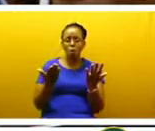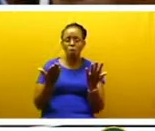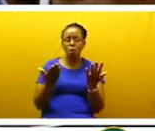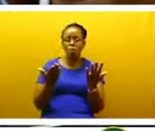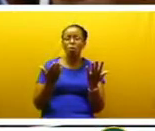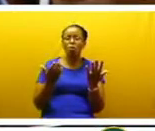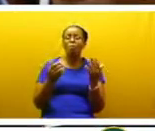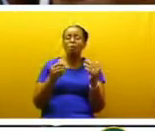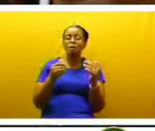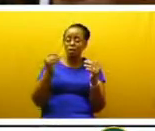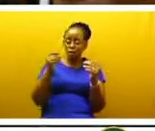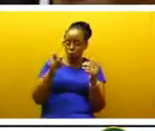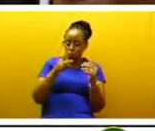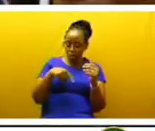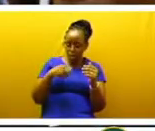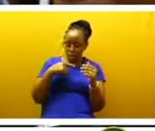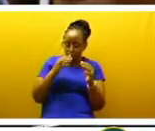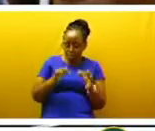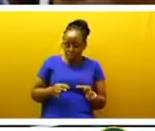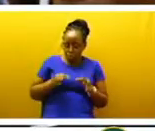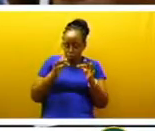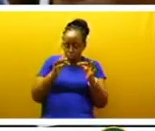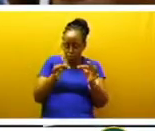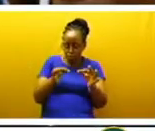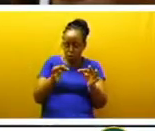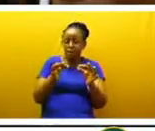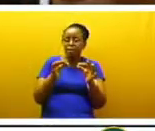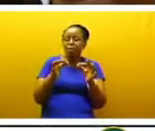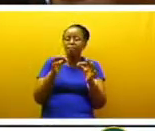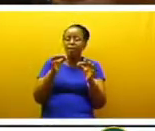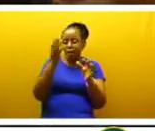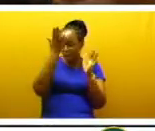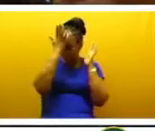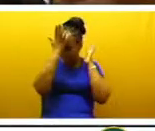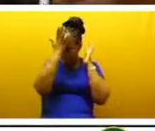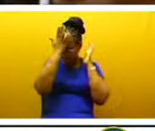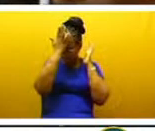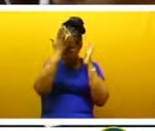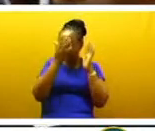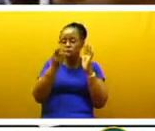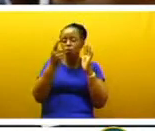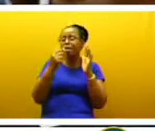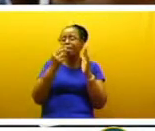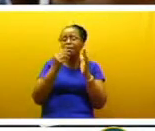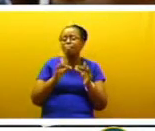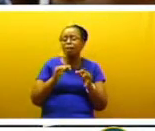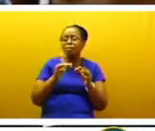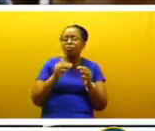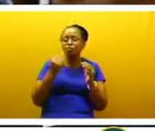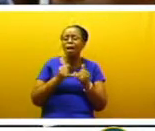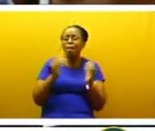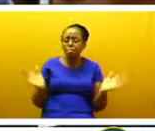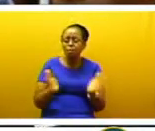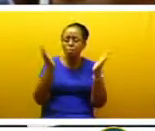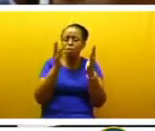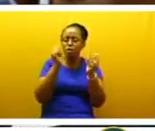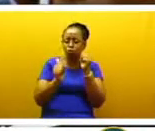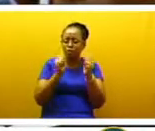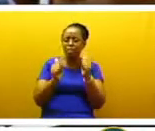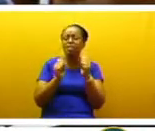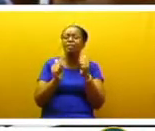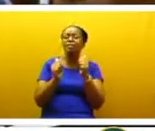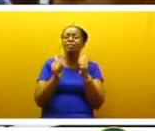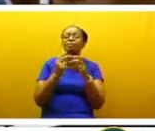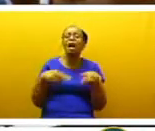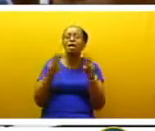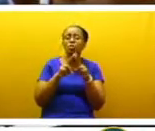Kakamega, this is the value we advanced. By not checking the wrong